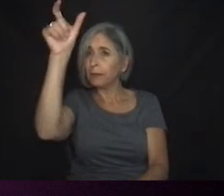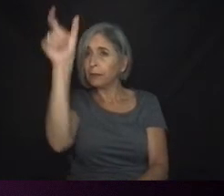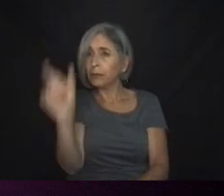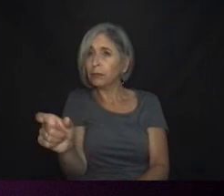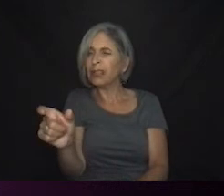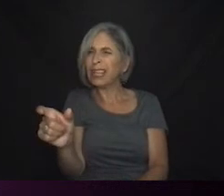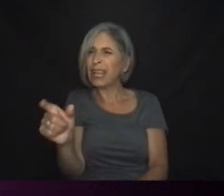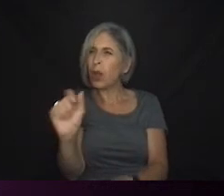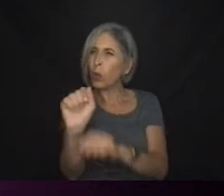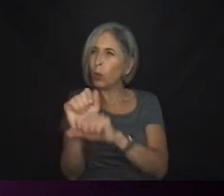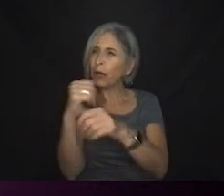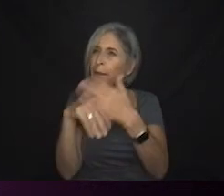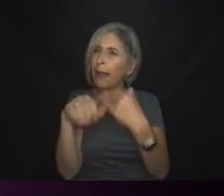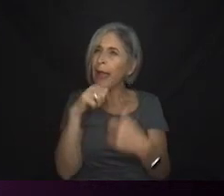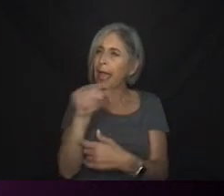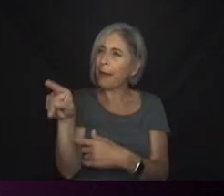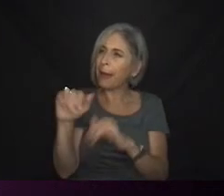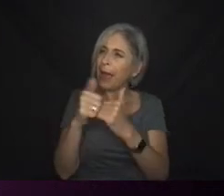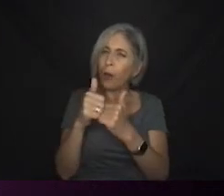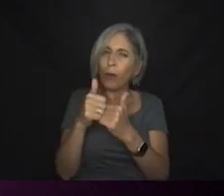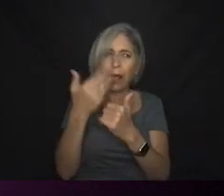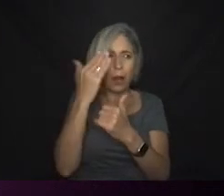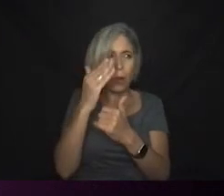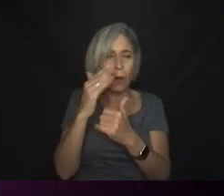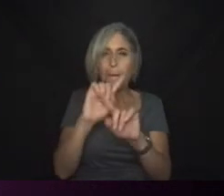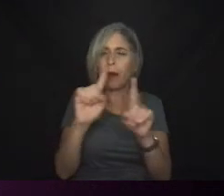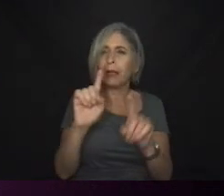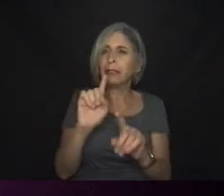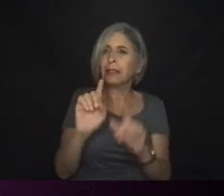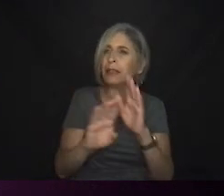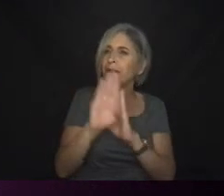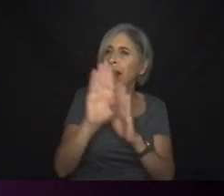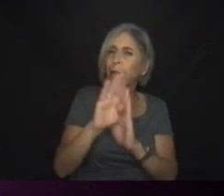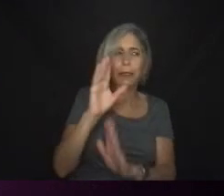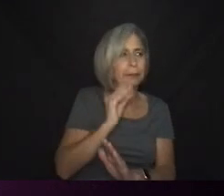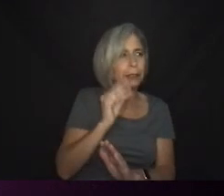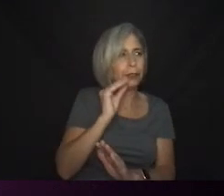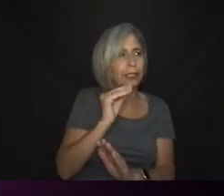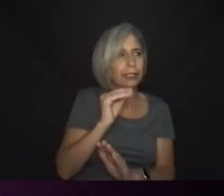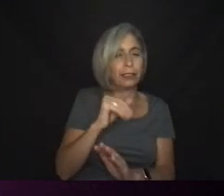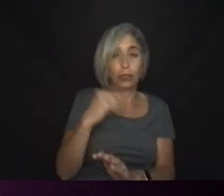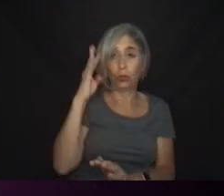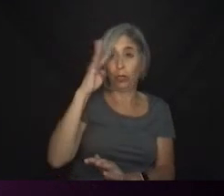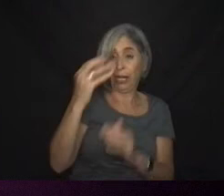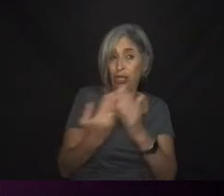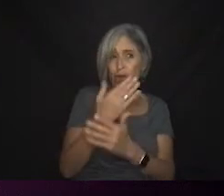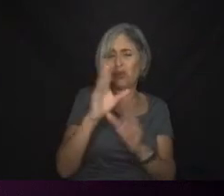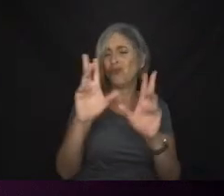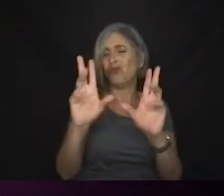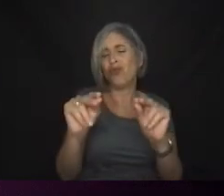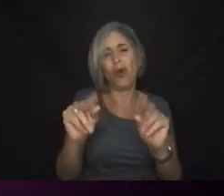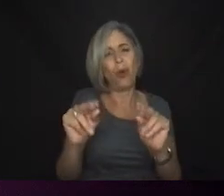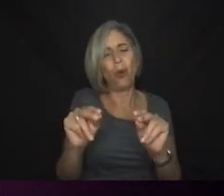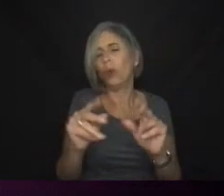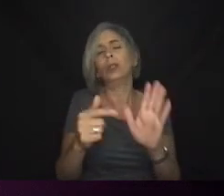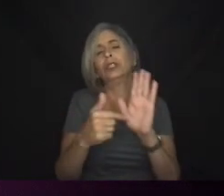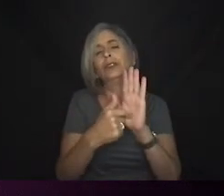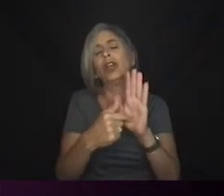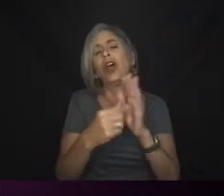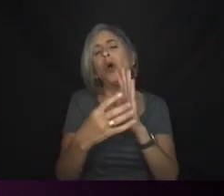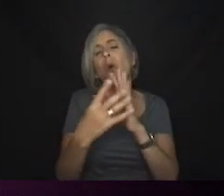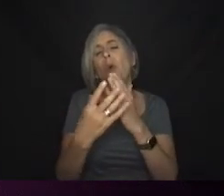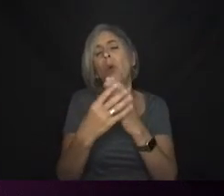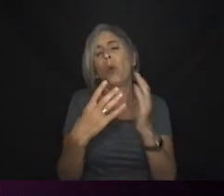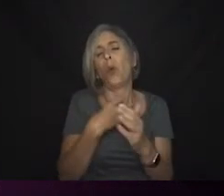this would work in my app. And again, it's all about developer experience. We're not inventing anything new. We're just giving you a premium white glove